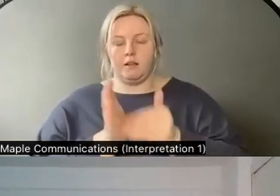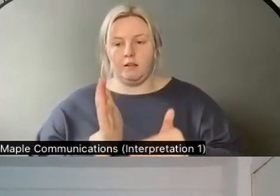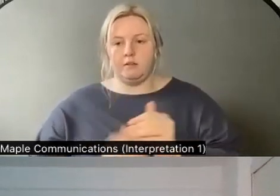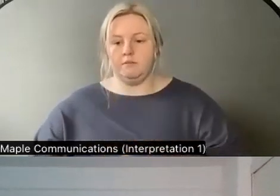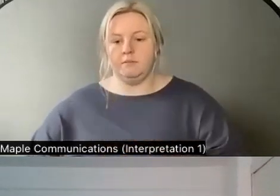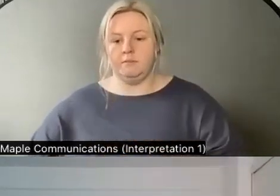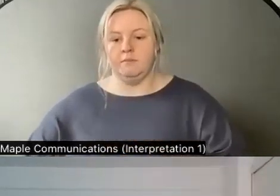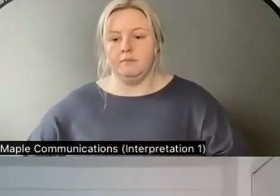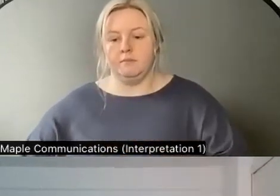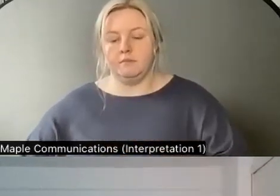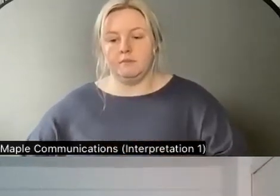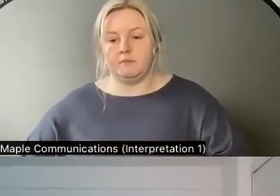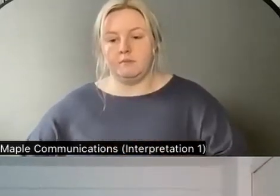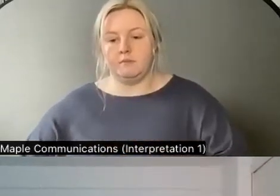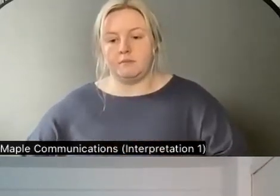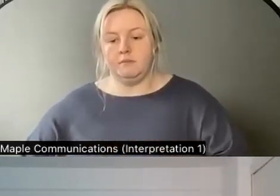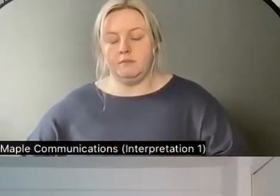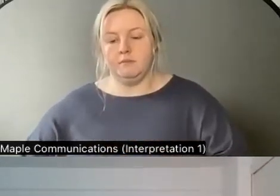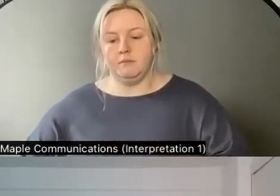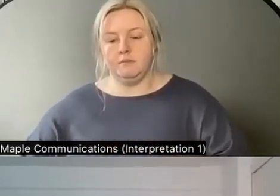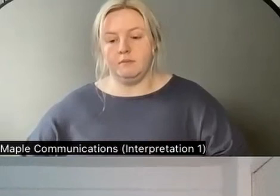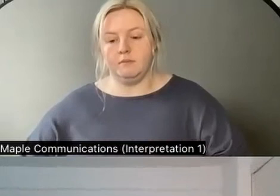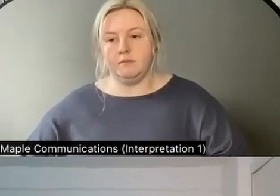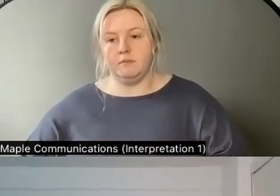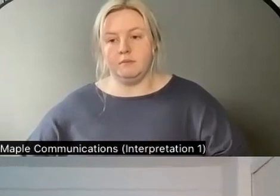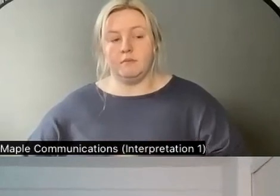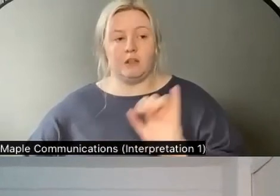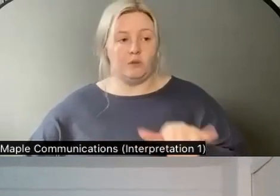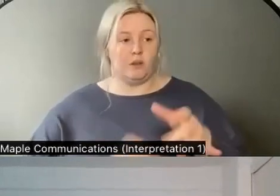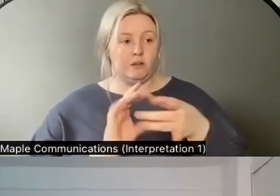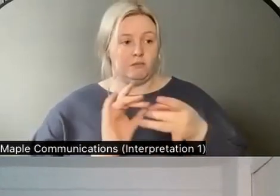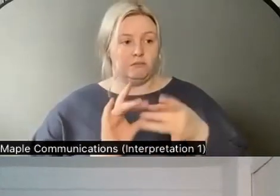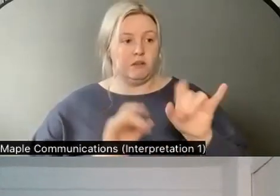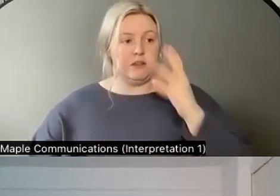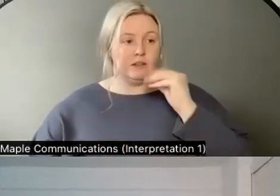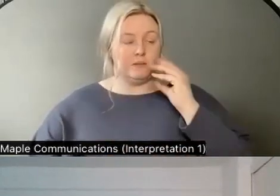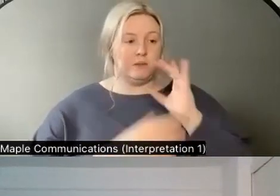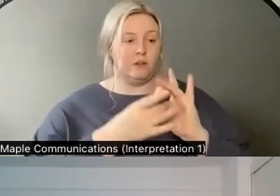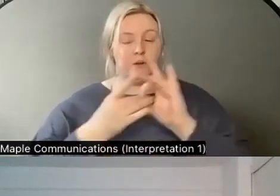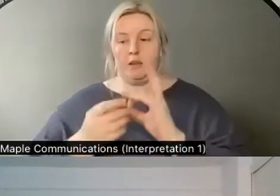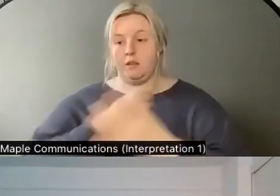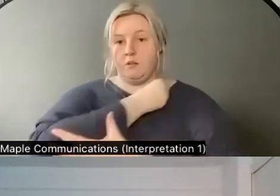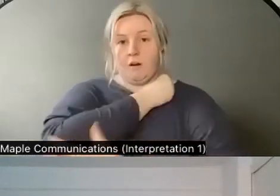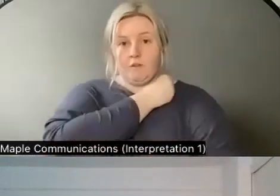And when you combine that with poverty and